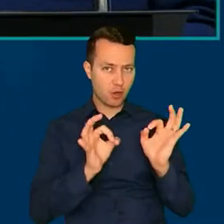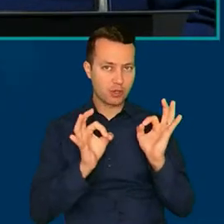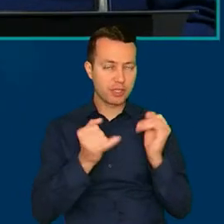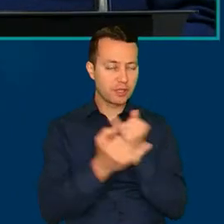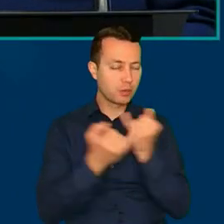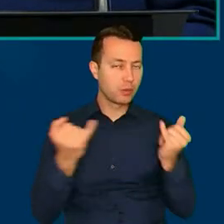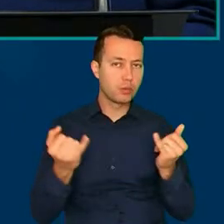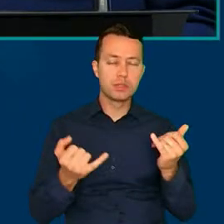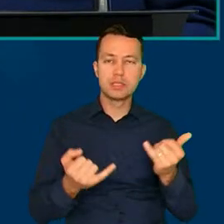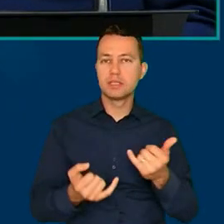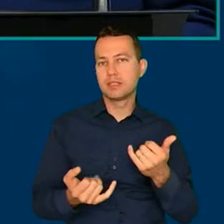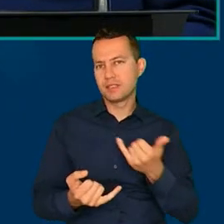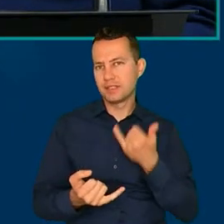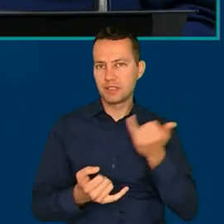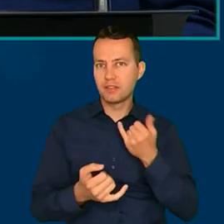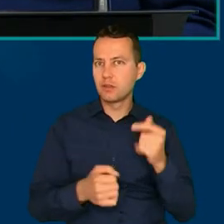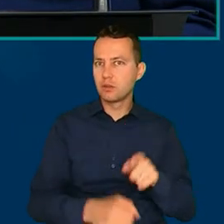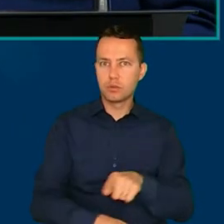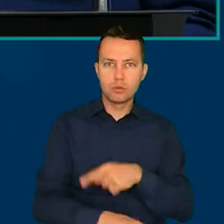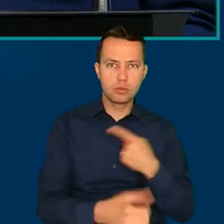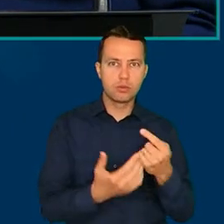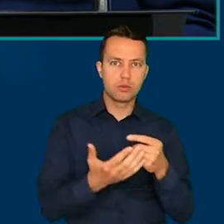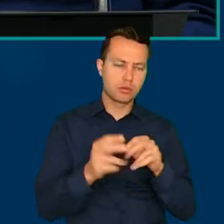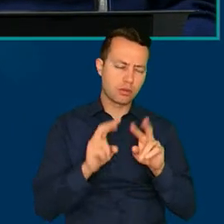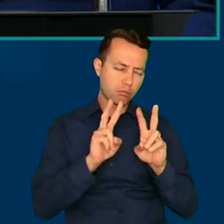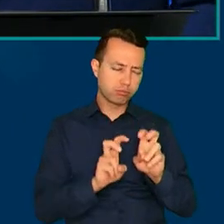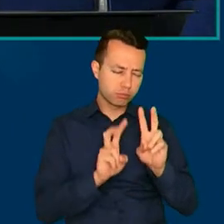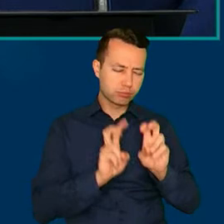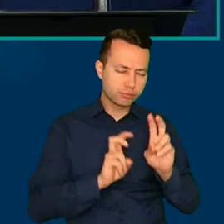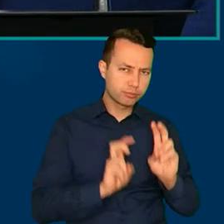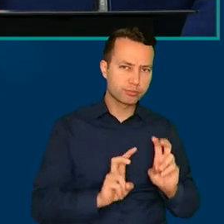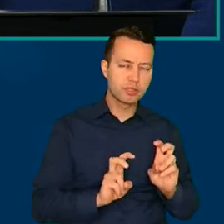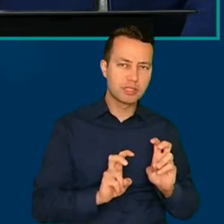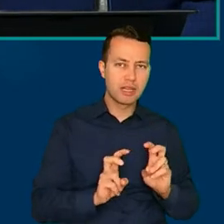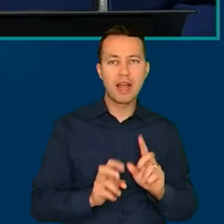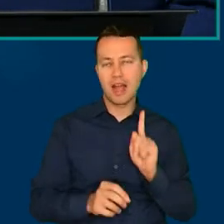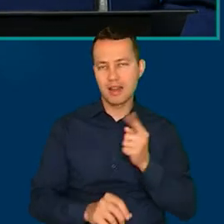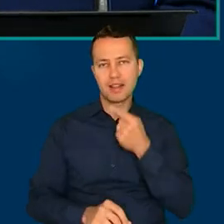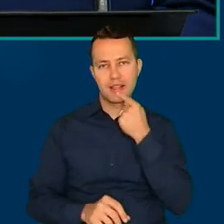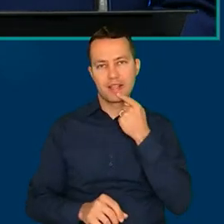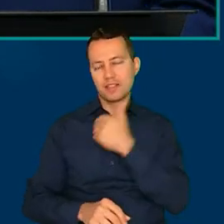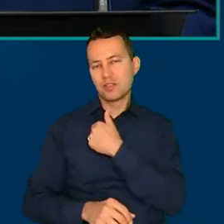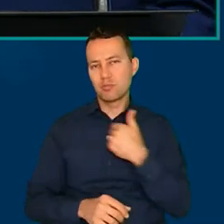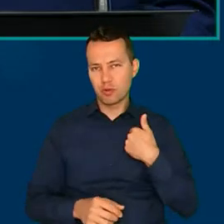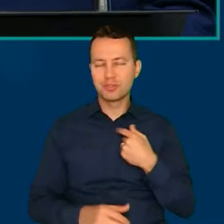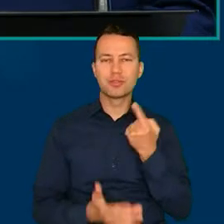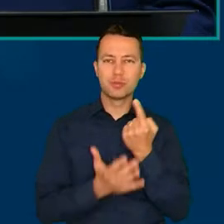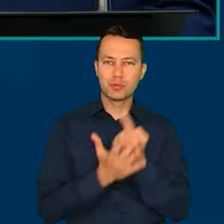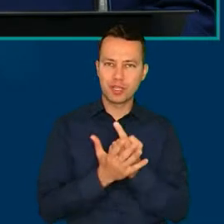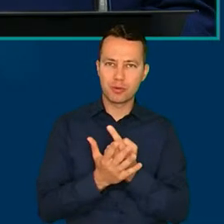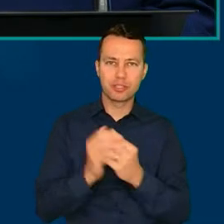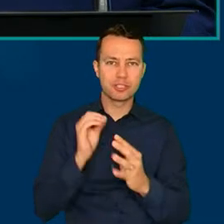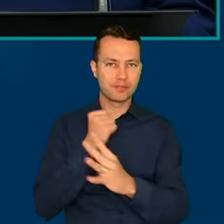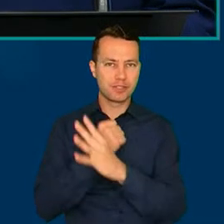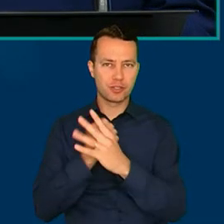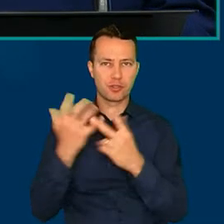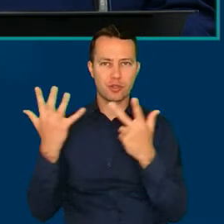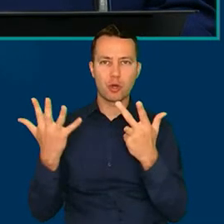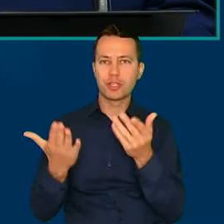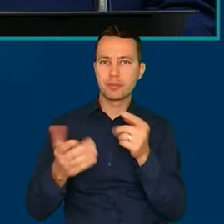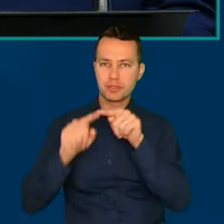longer than the original version, but we were actually able to